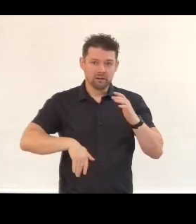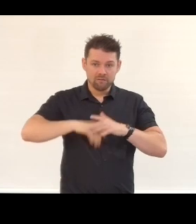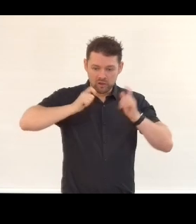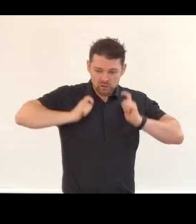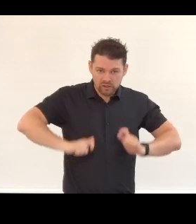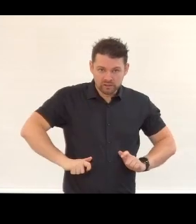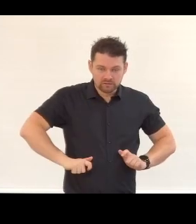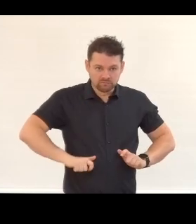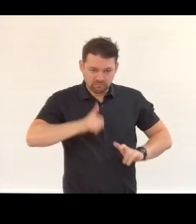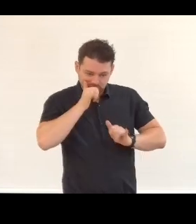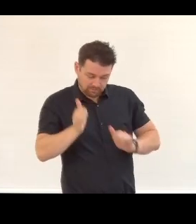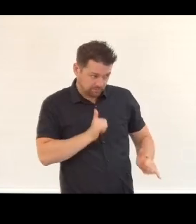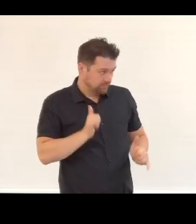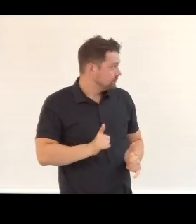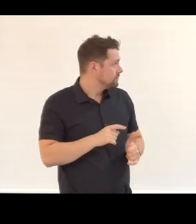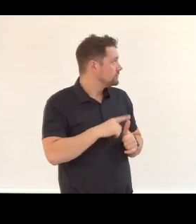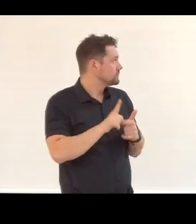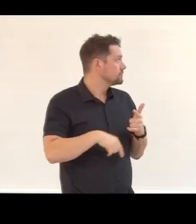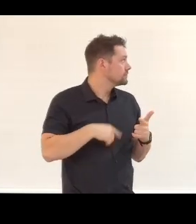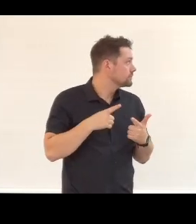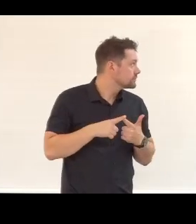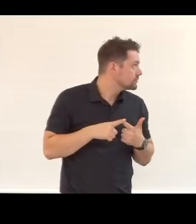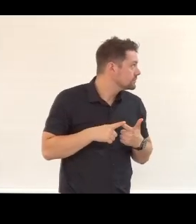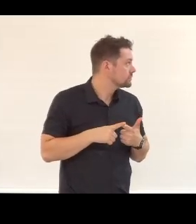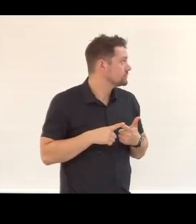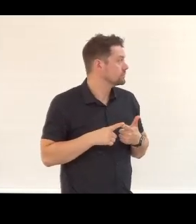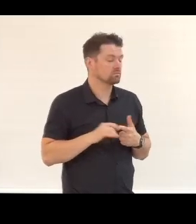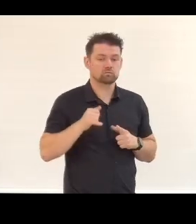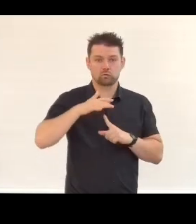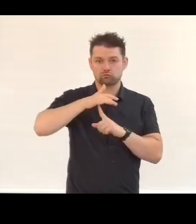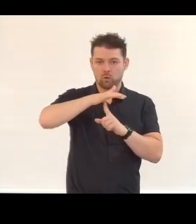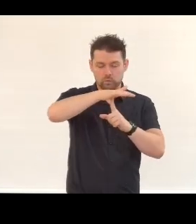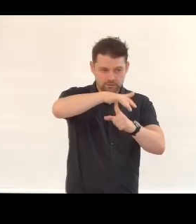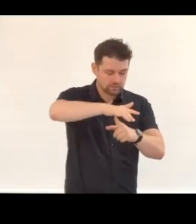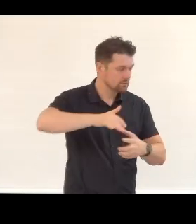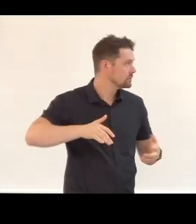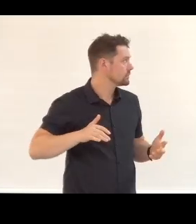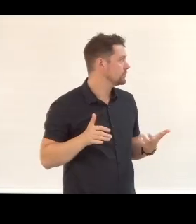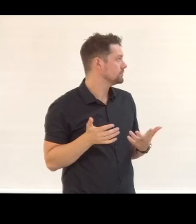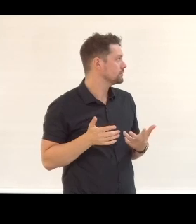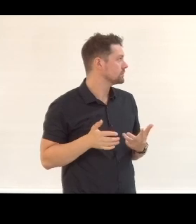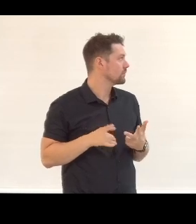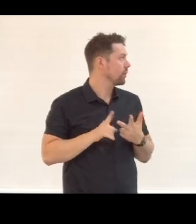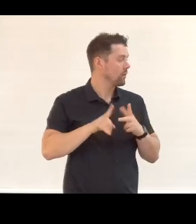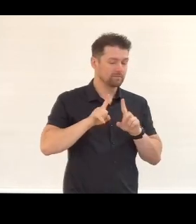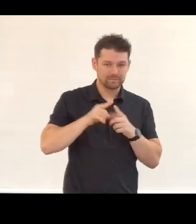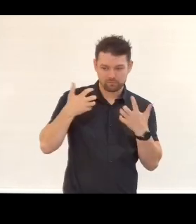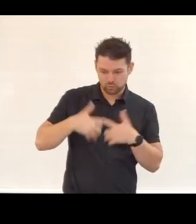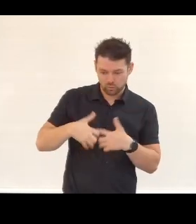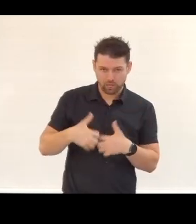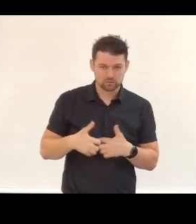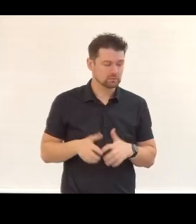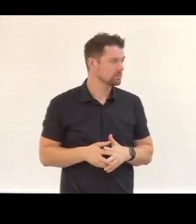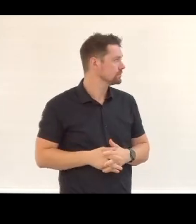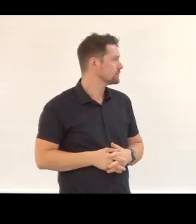and tested his full suit out there. But there were also experiments with drones or spacesuit tools. And there was also